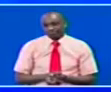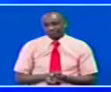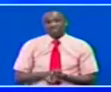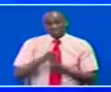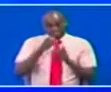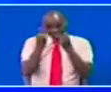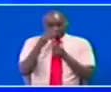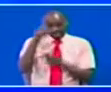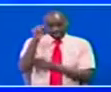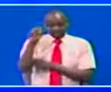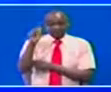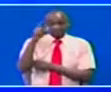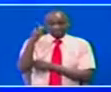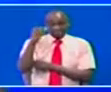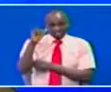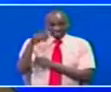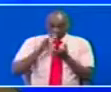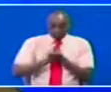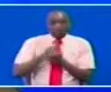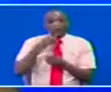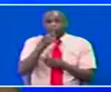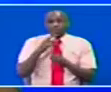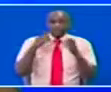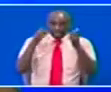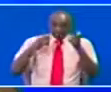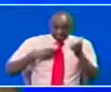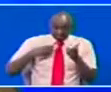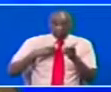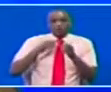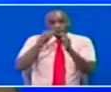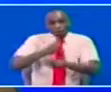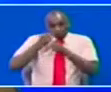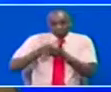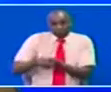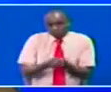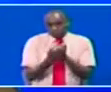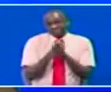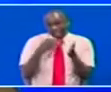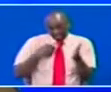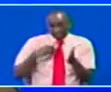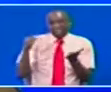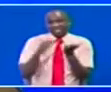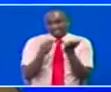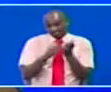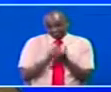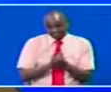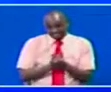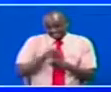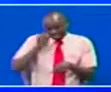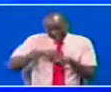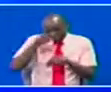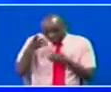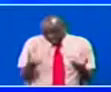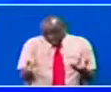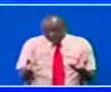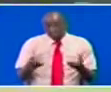Team Devki are the champions of the Moi Cup three-day polo championships played at the Manyatta Polo Grounds in Gilgil. Now, despite missing